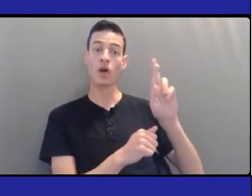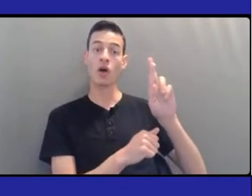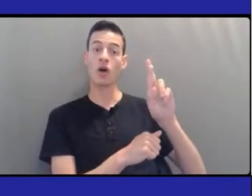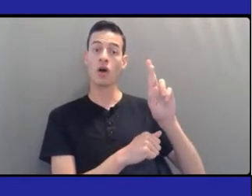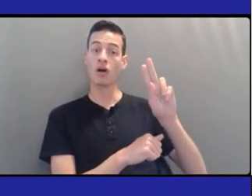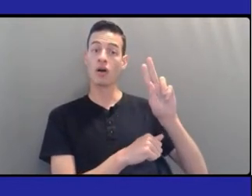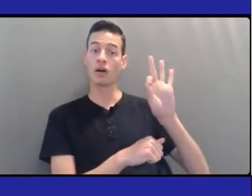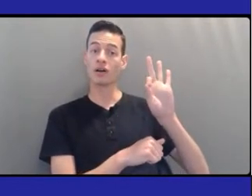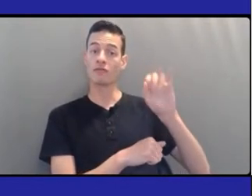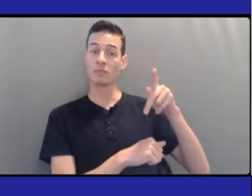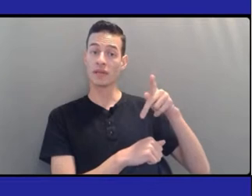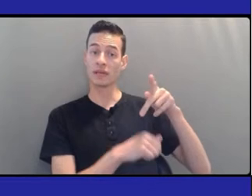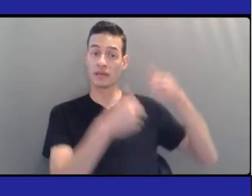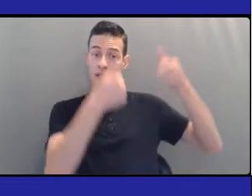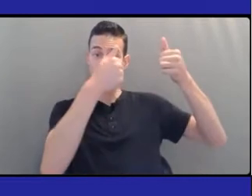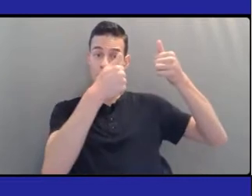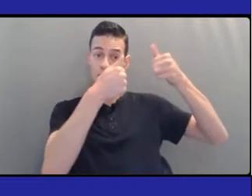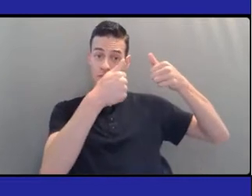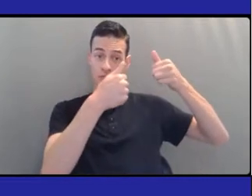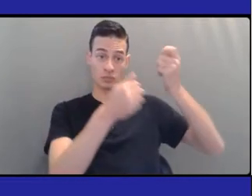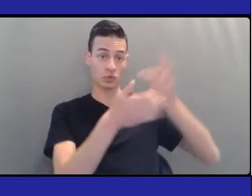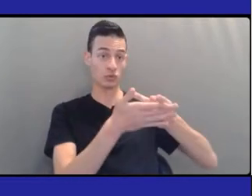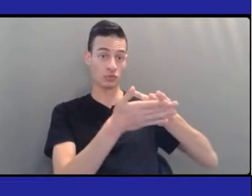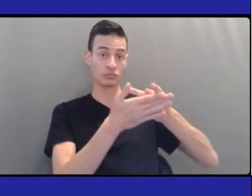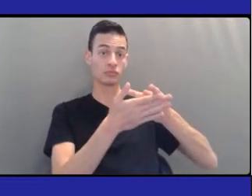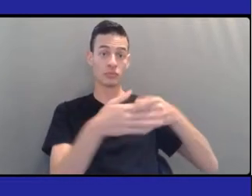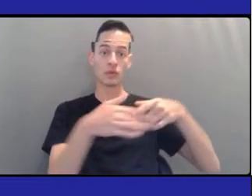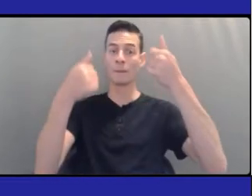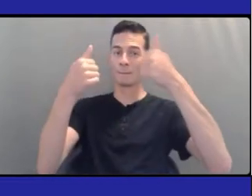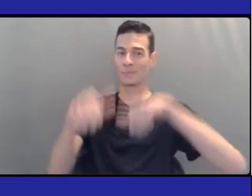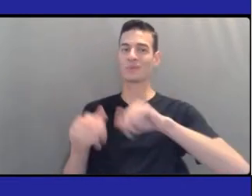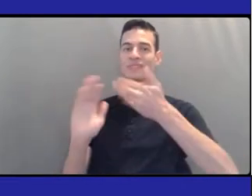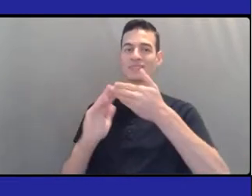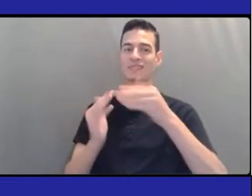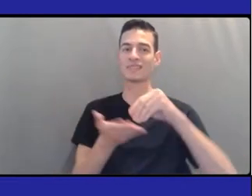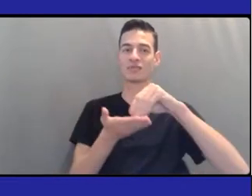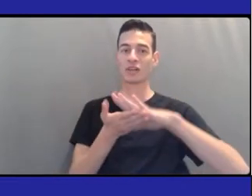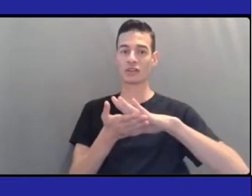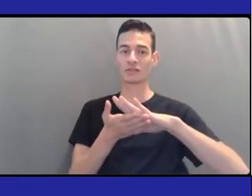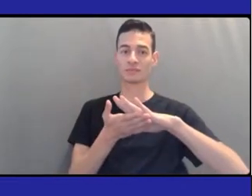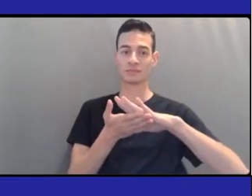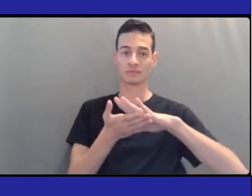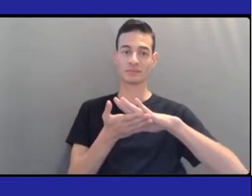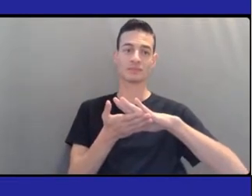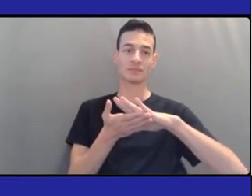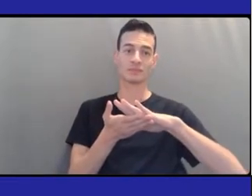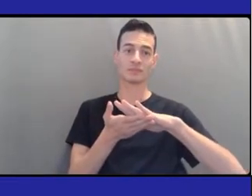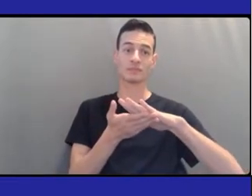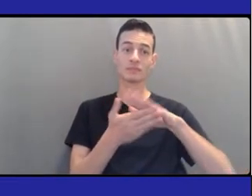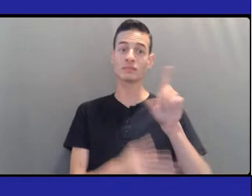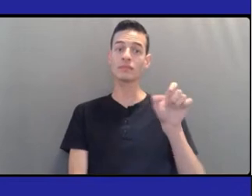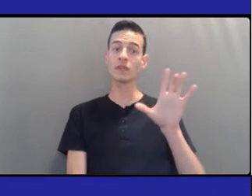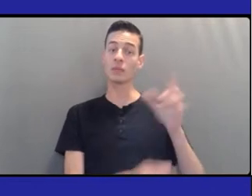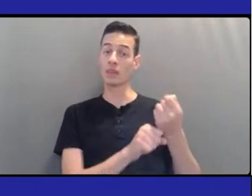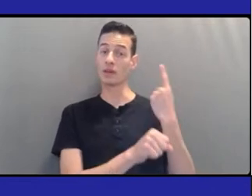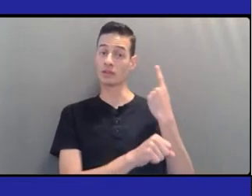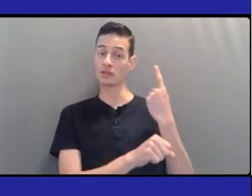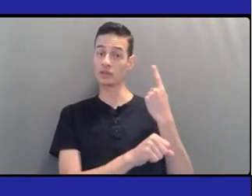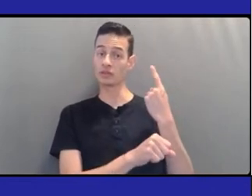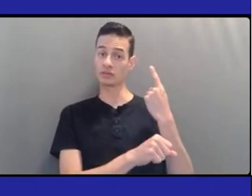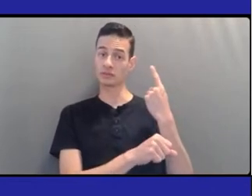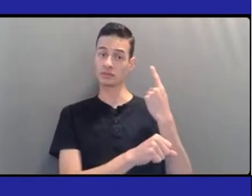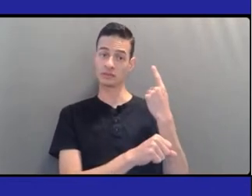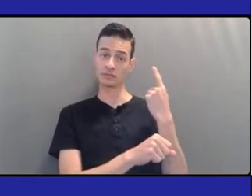it on city record. In December of last year, we had several conferences and